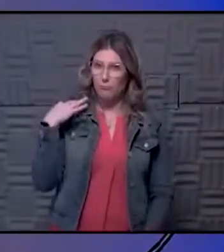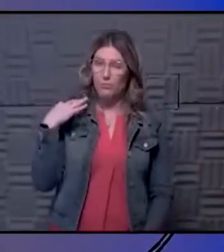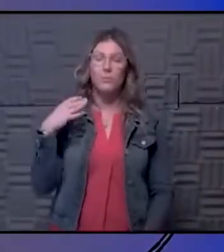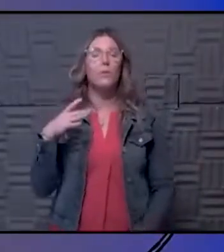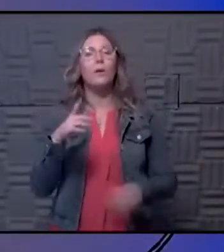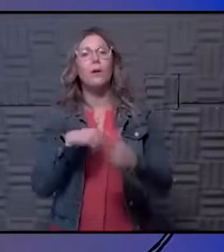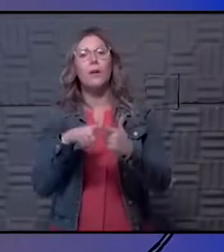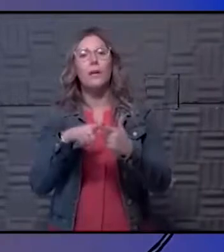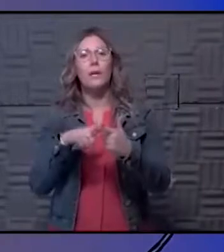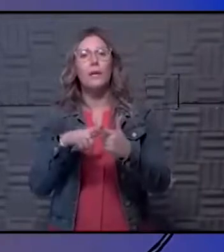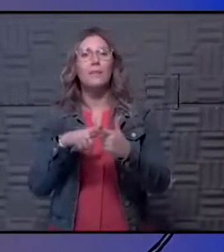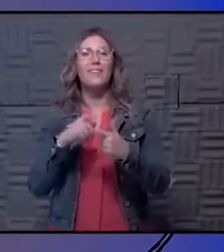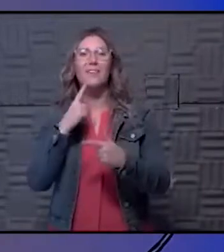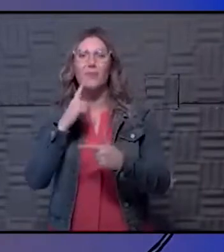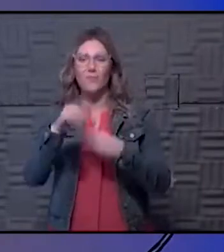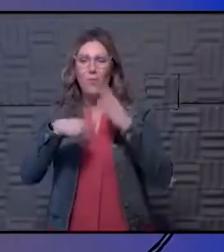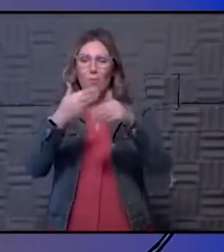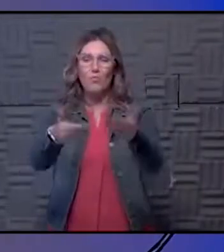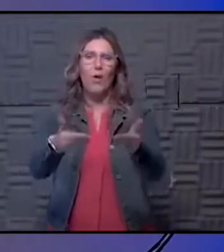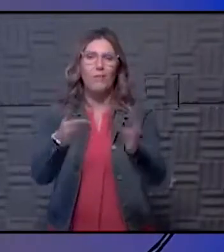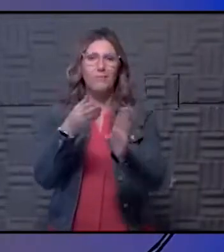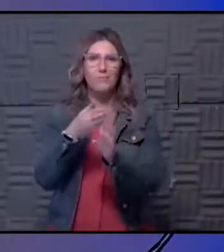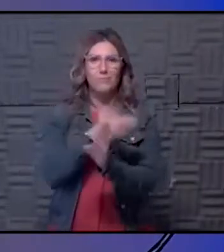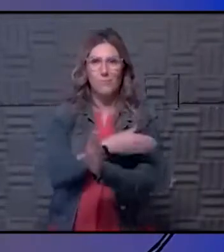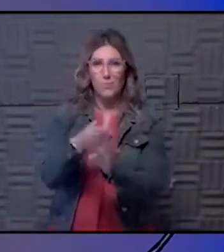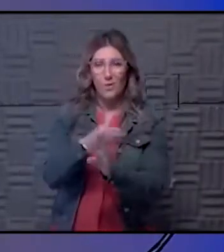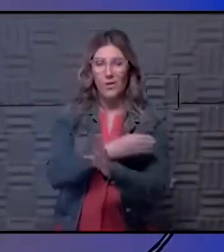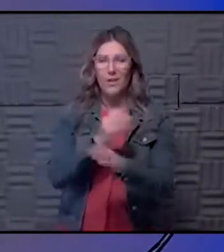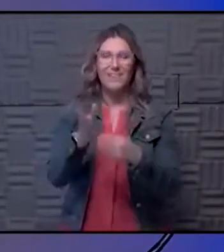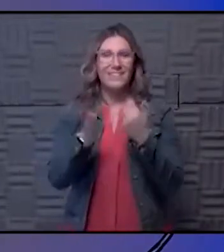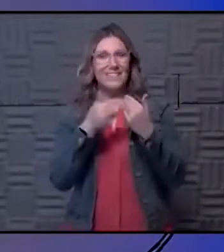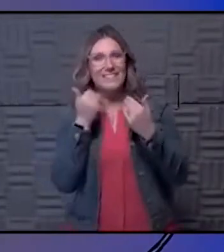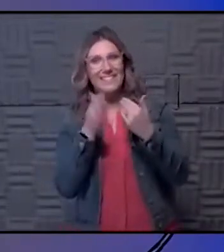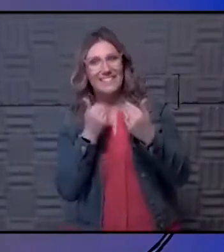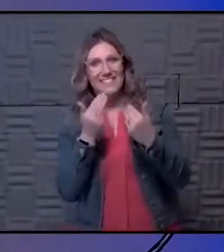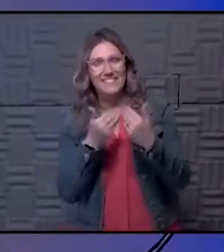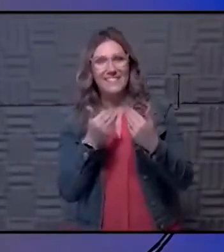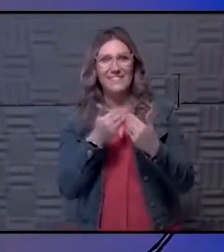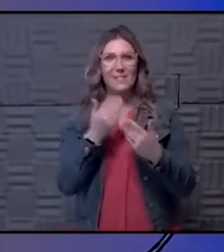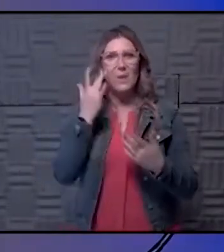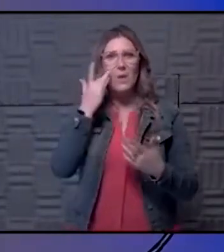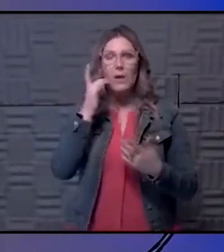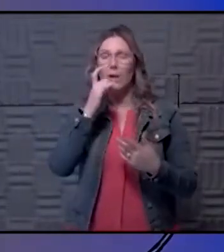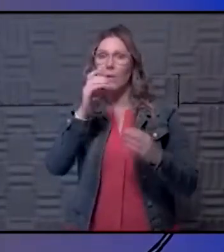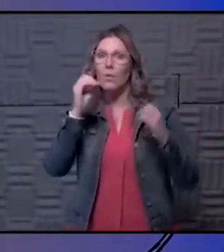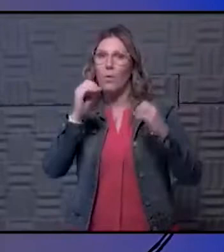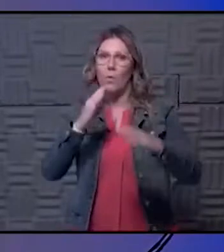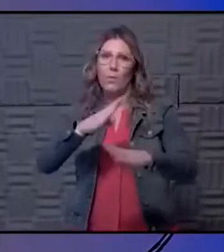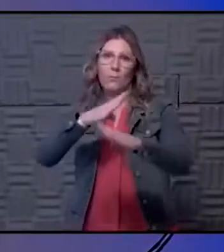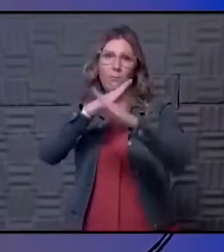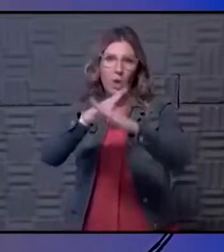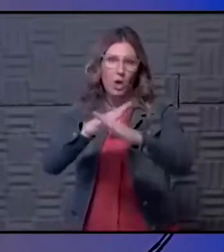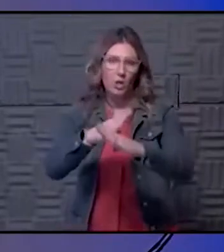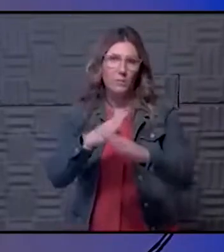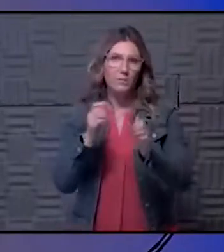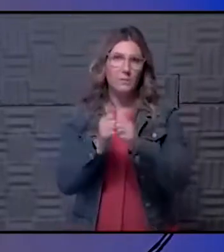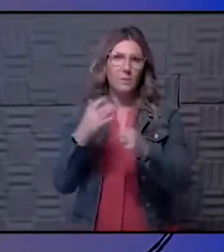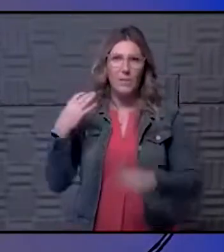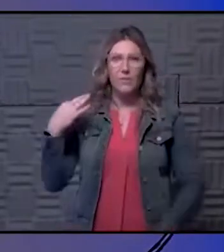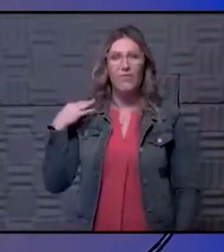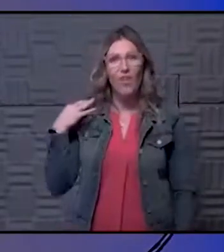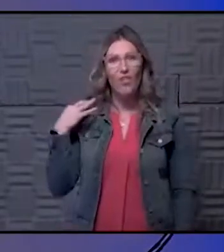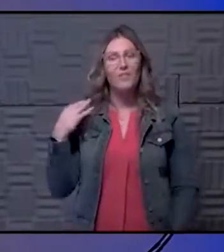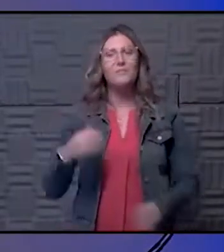an onboarding process, but we make it very seamless and easy because we don't want any barriers to volunteering. We want it to be